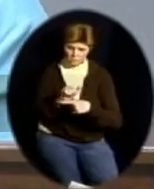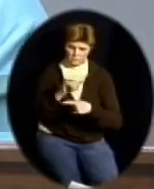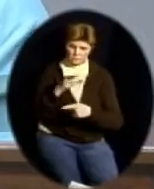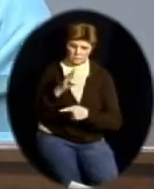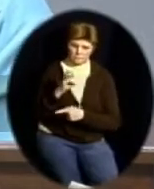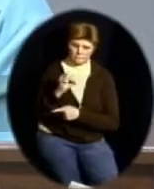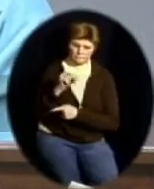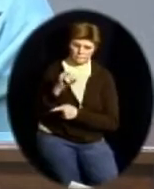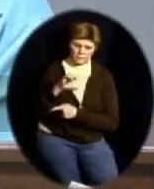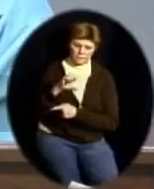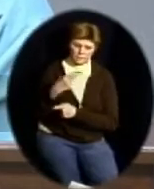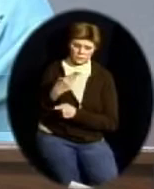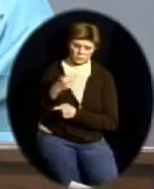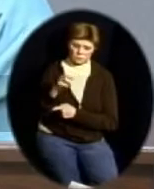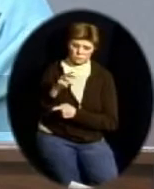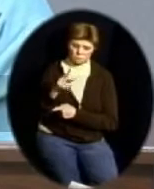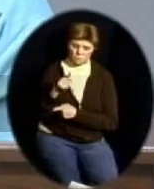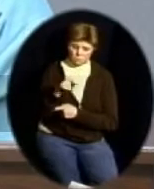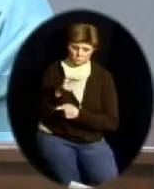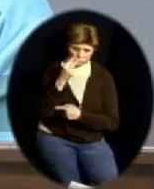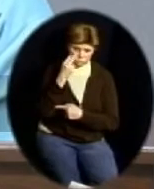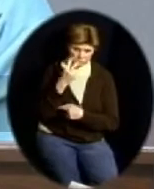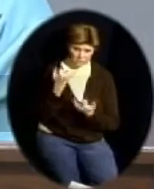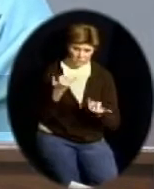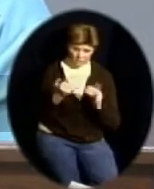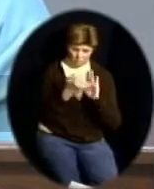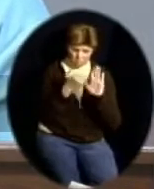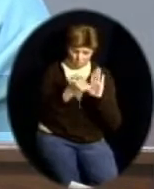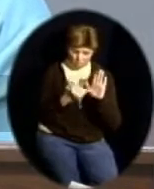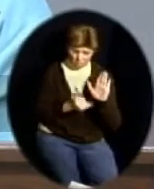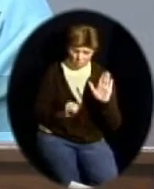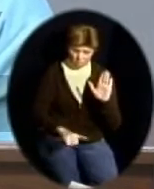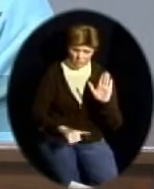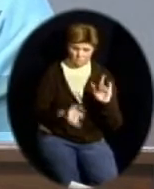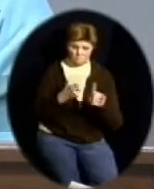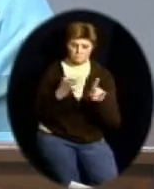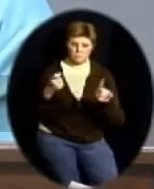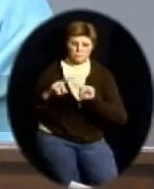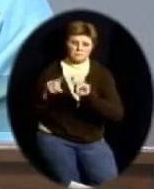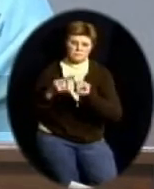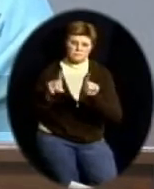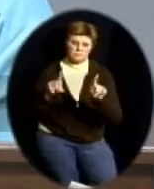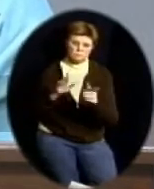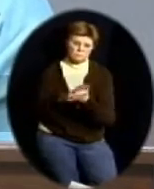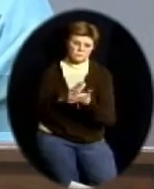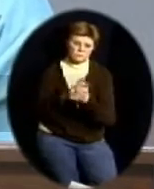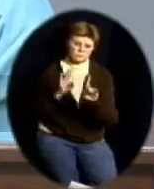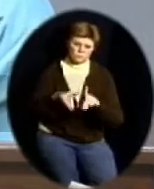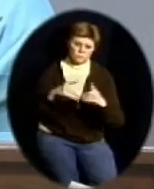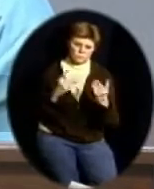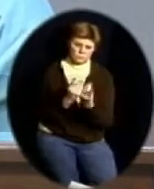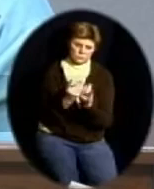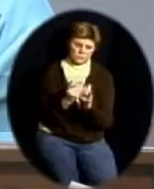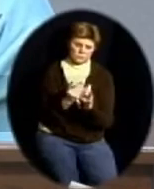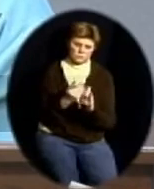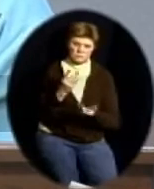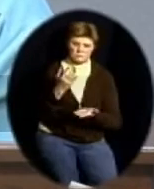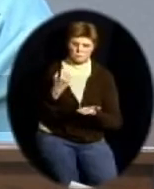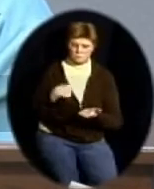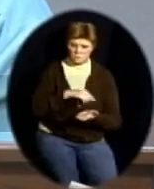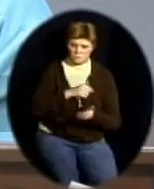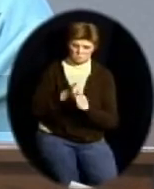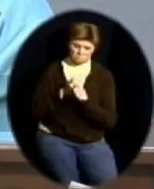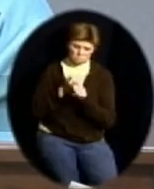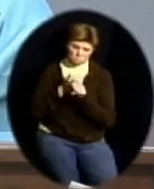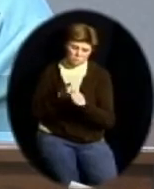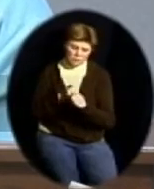sources, from local school districts, statewide aggregate measures, a benchmarking group of 6 school districts that we work with